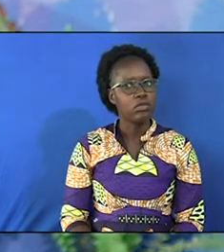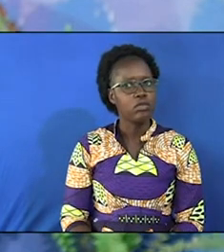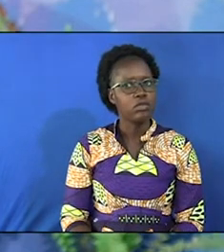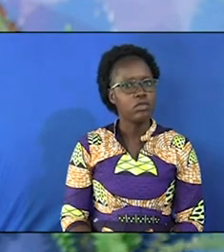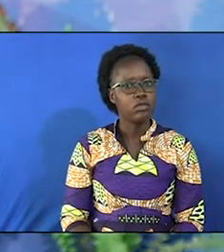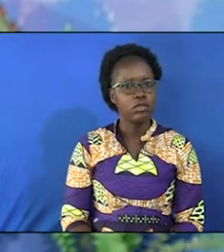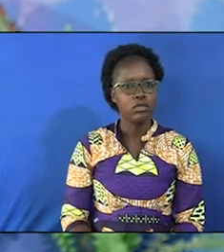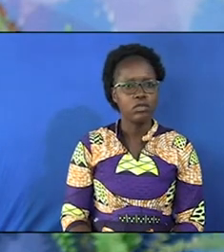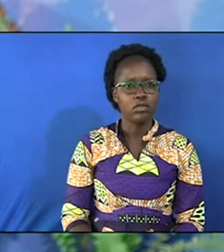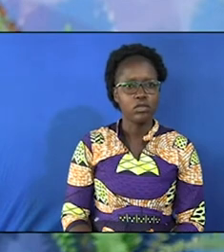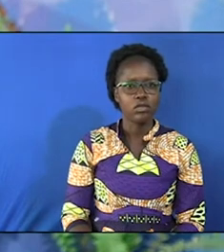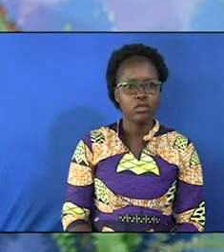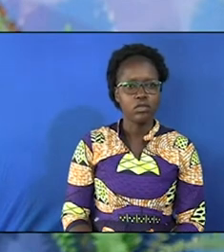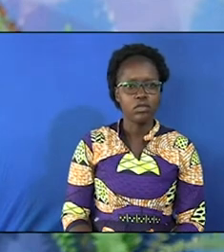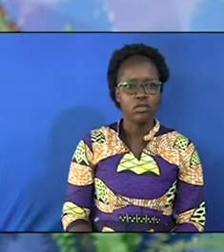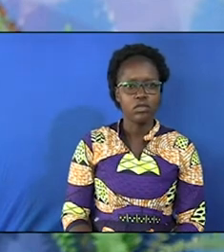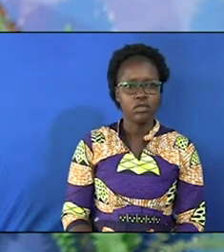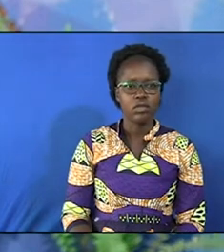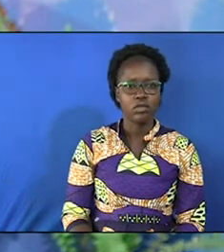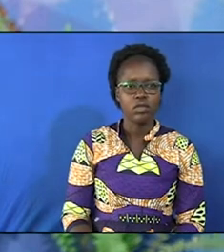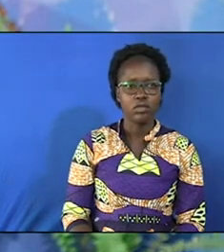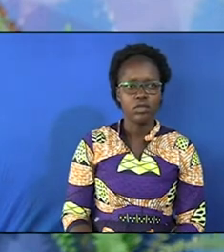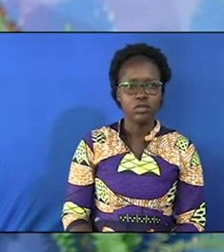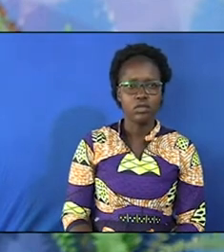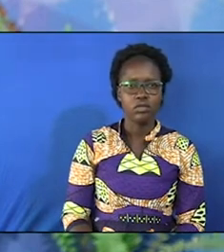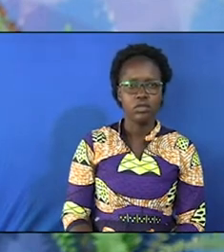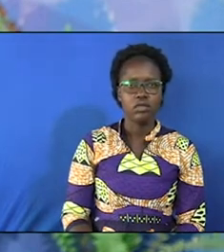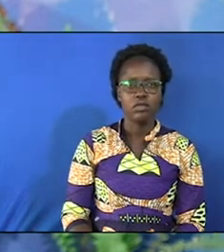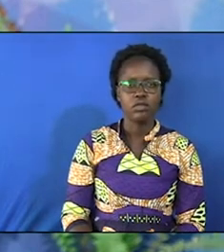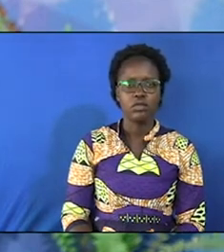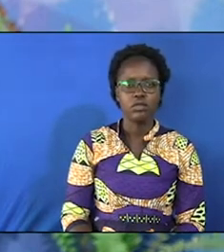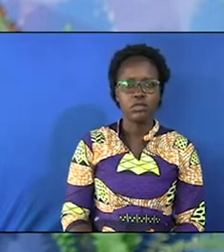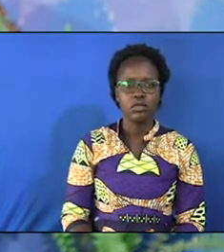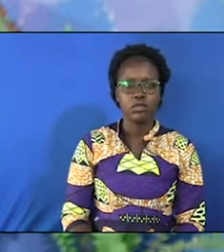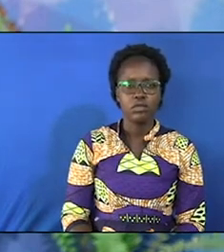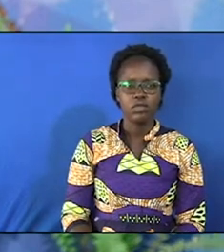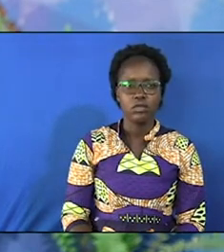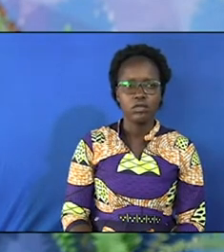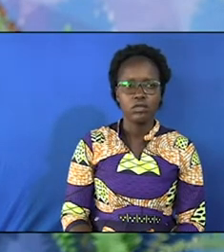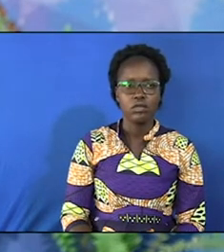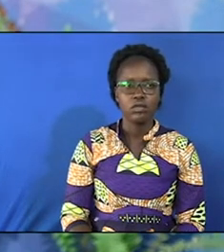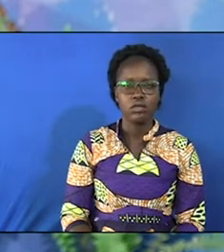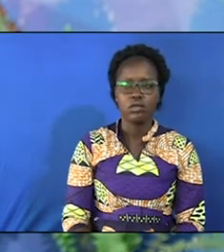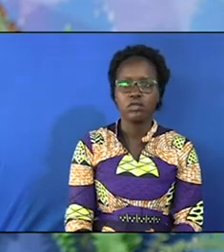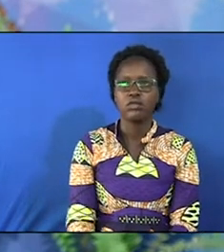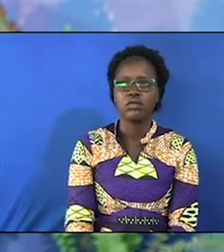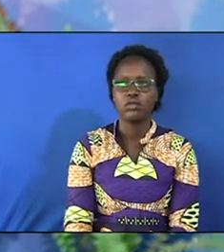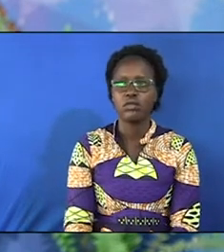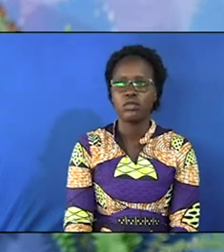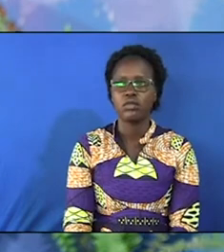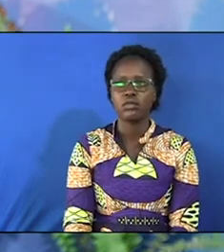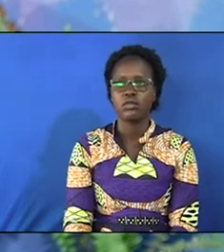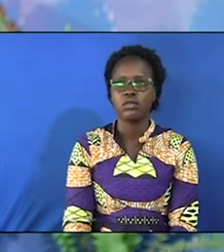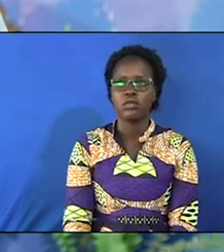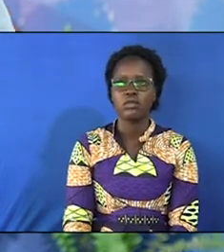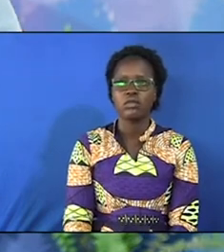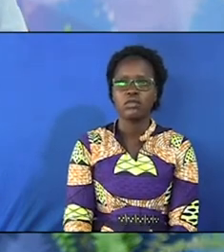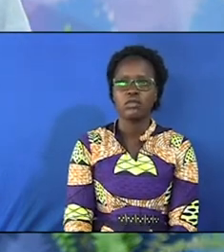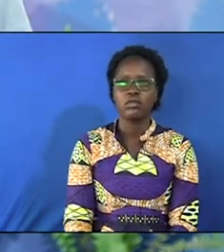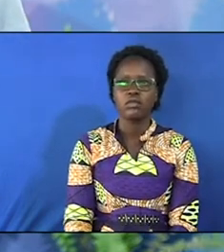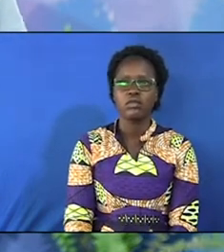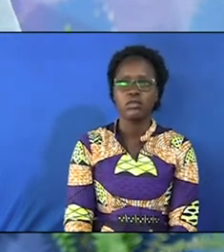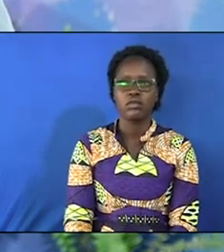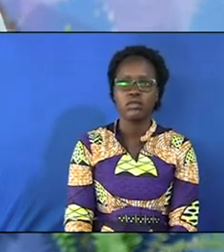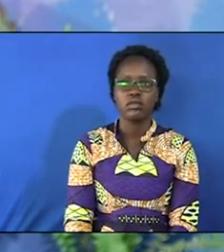the mouth the hunger, soothe the wounds that bleed. Give the